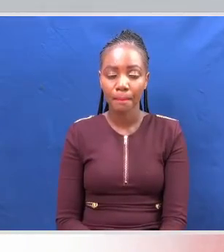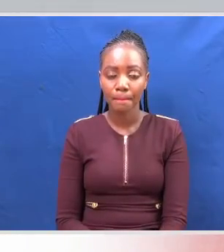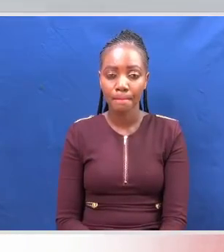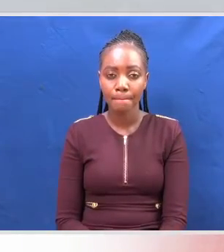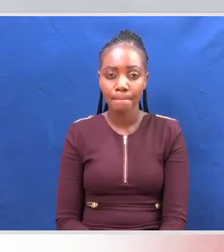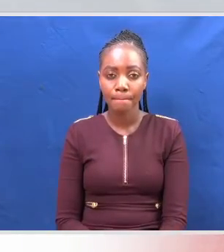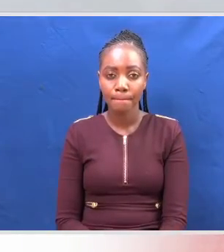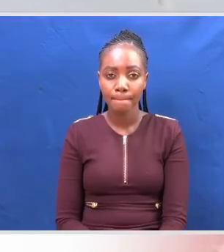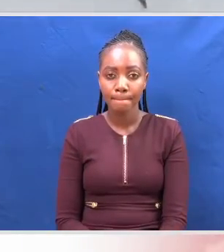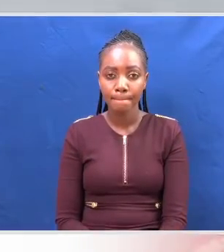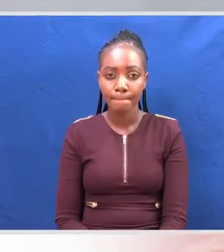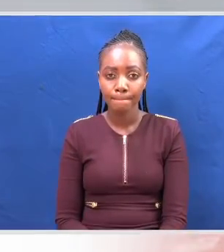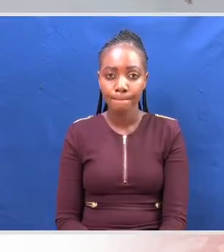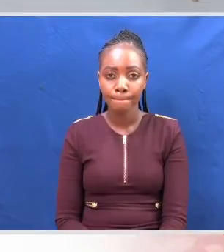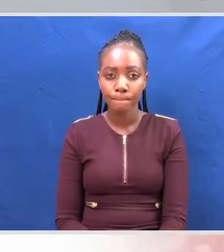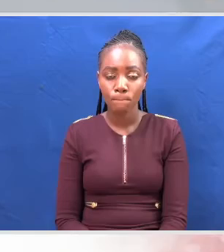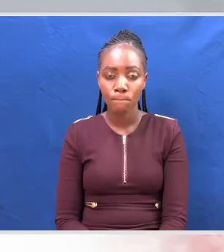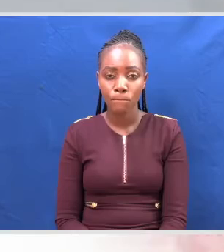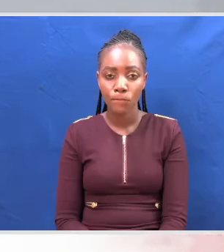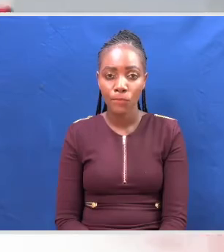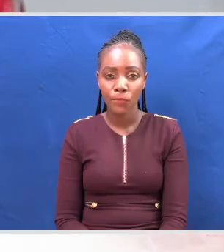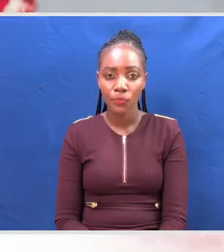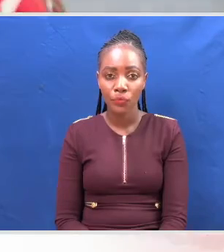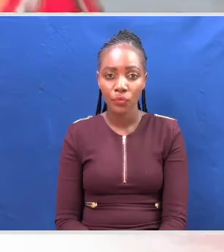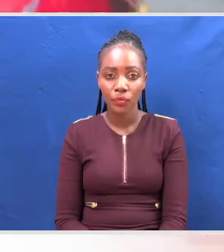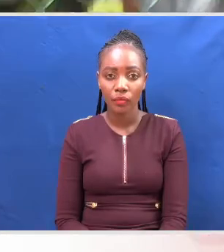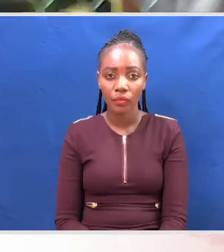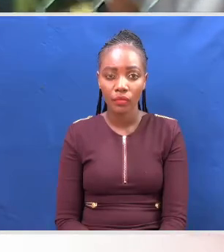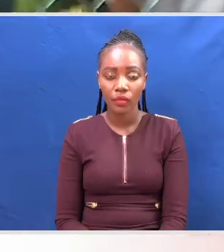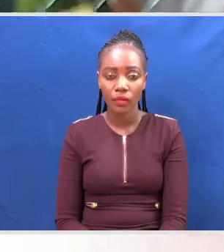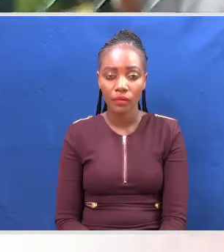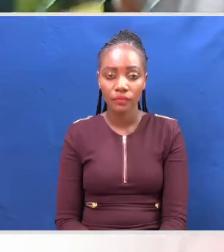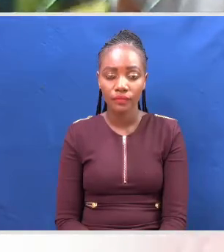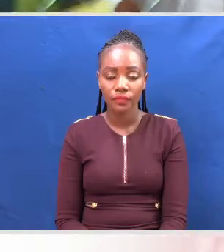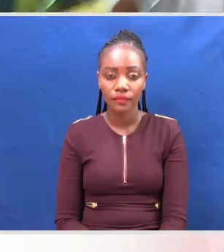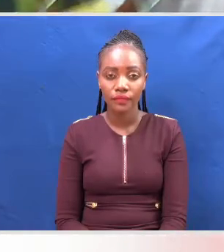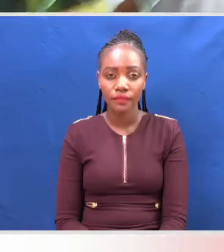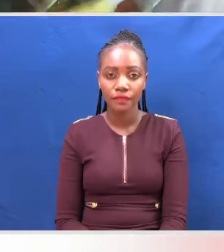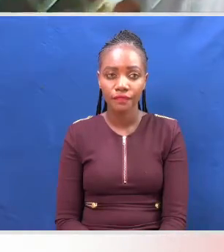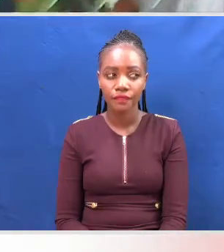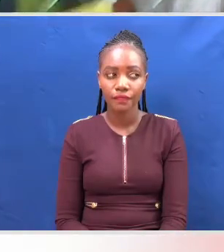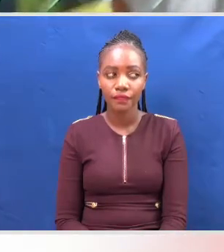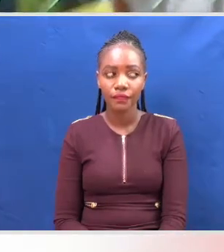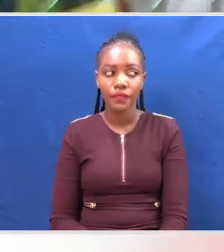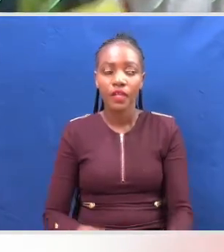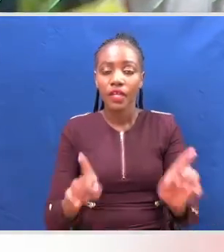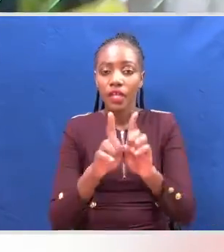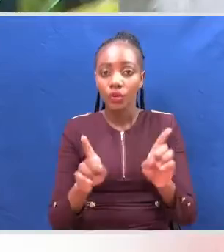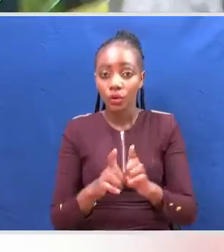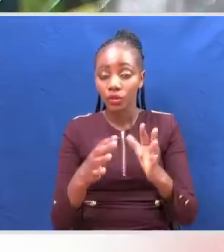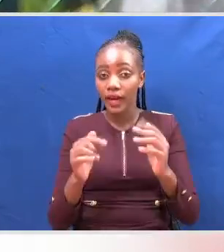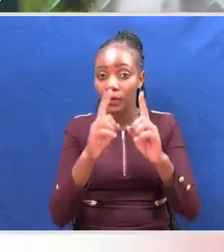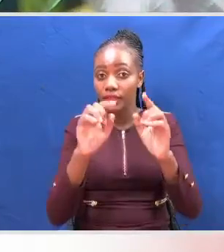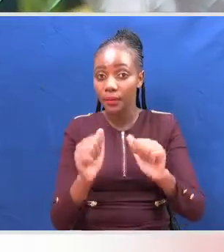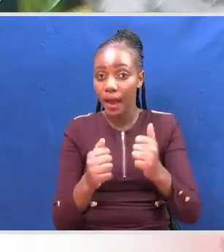Okay. And then, so how did you make it? I made it with wood. Grade 4 pupils will be having their assessment in